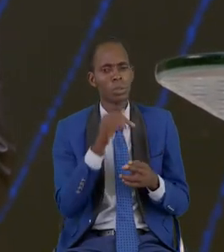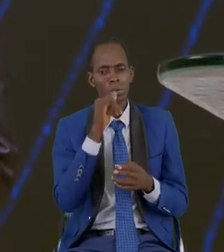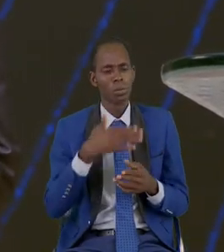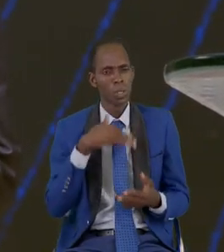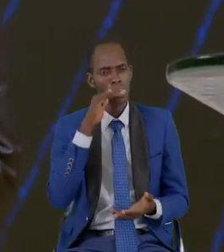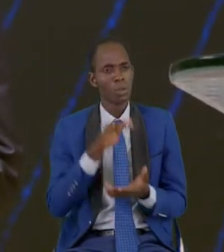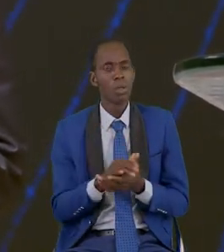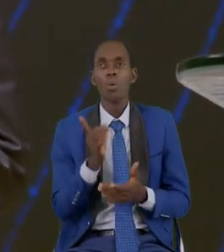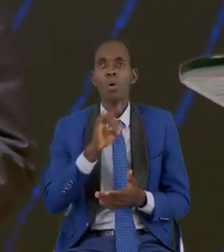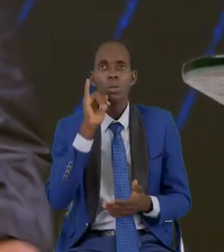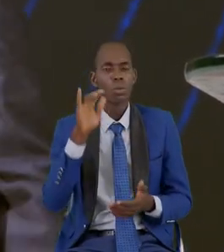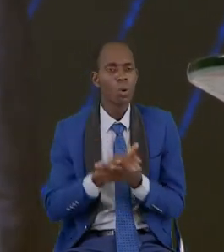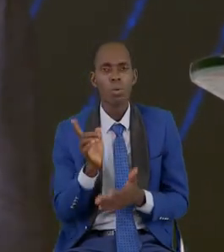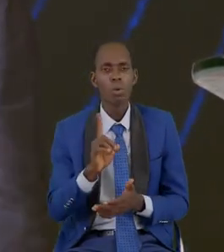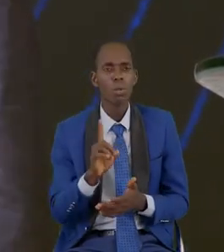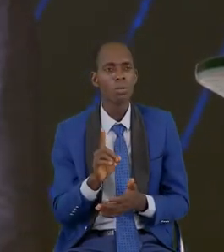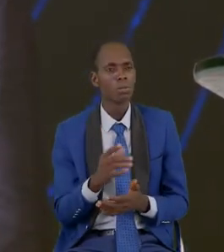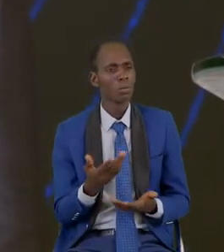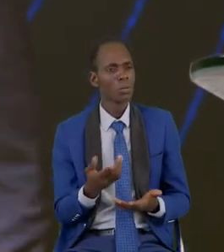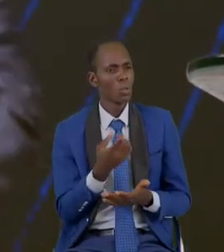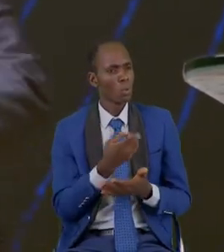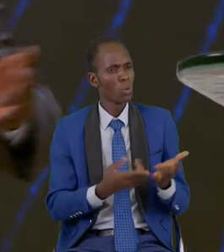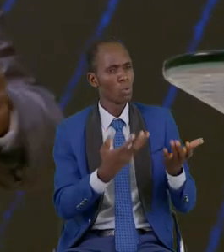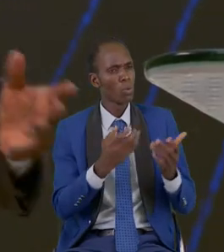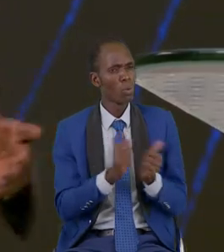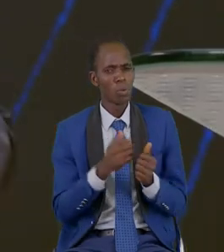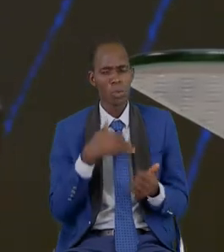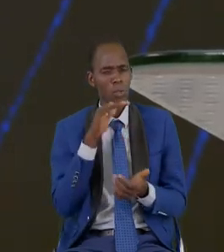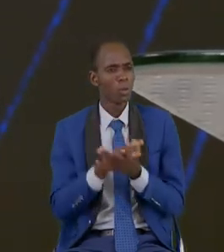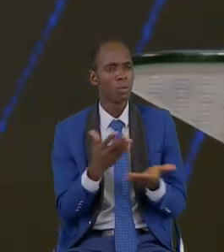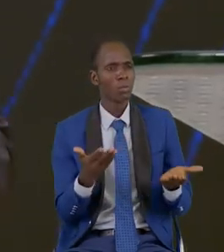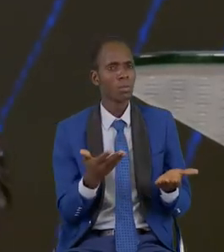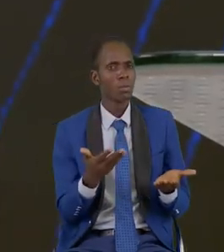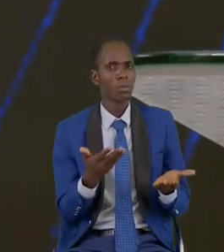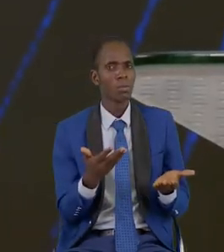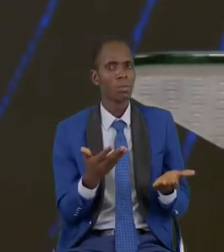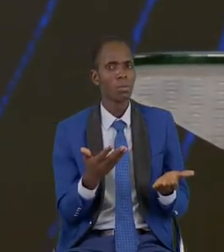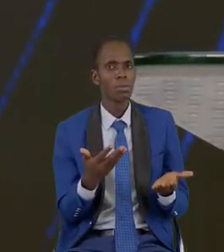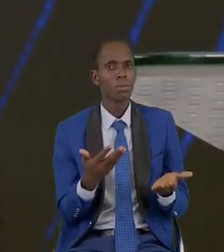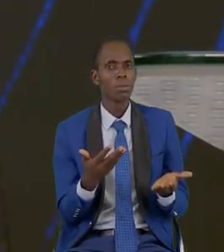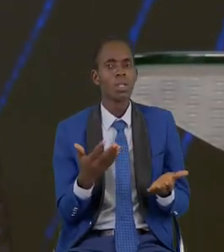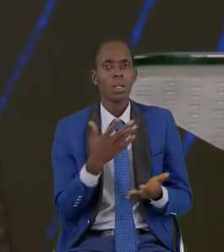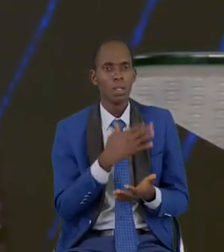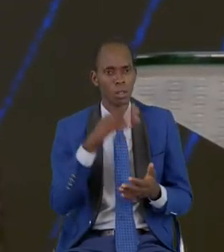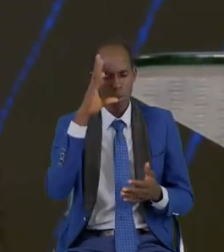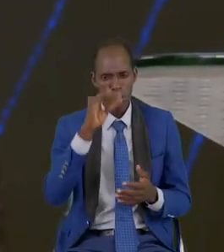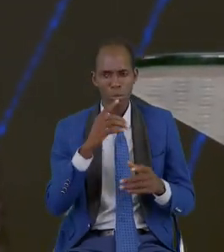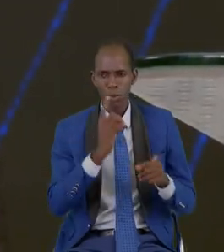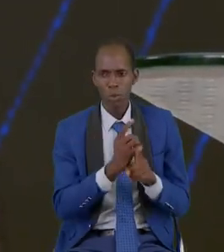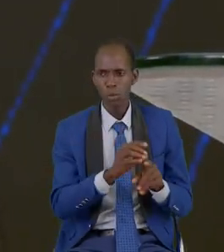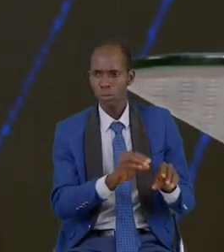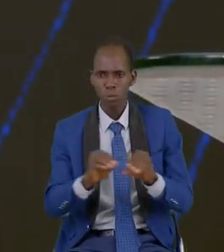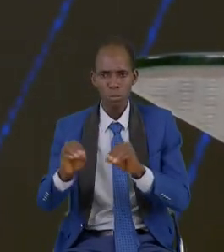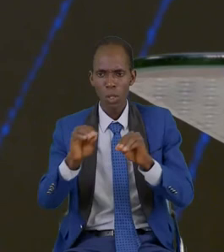she? What do you want her for? And then she started going everywhere. And then she grabbed her